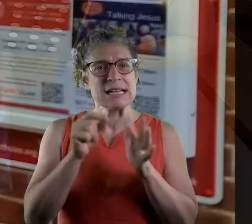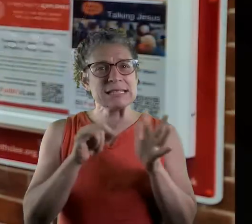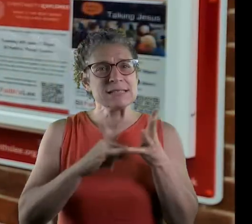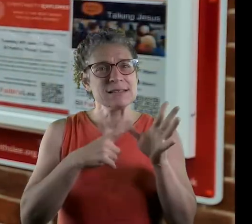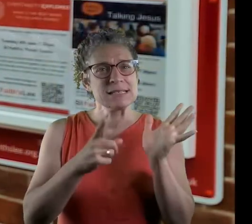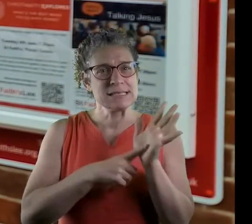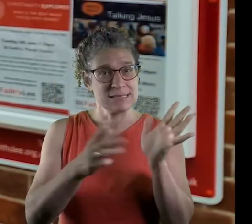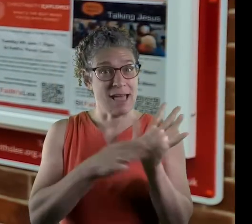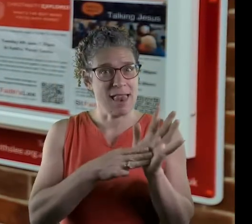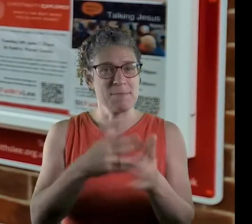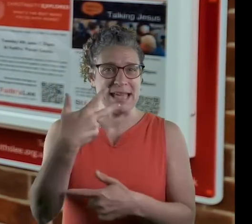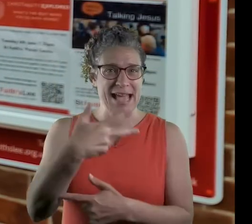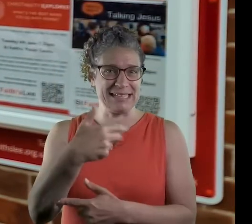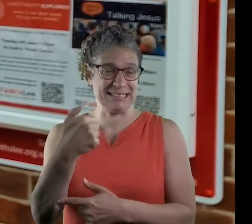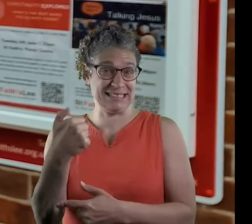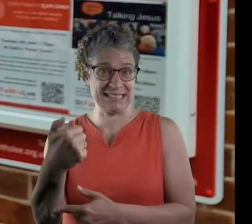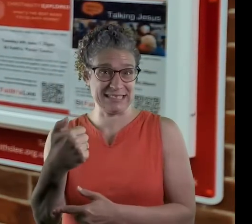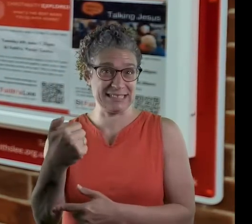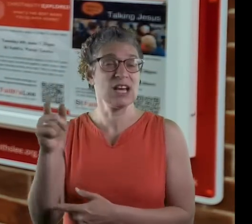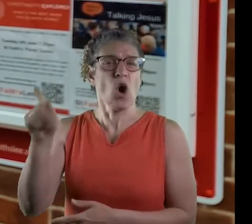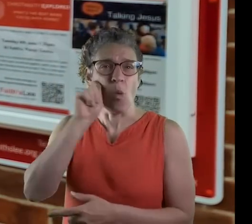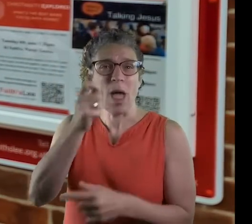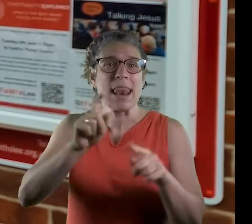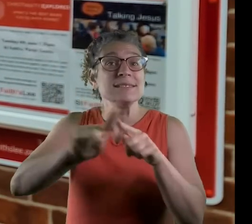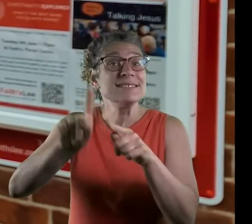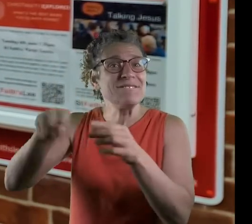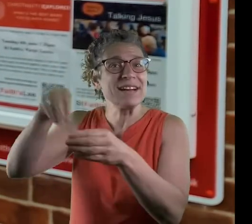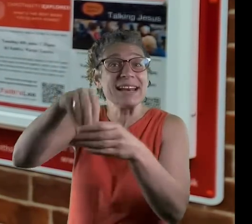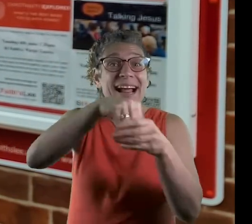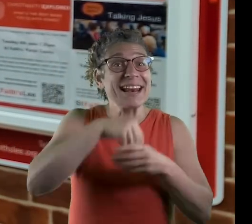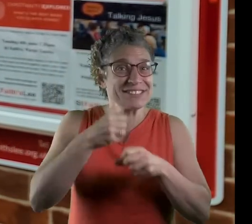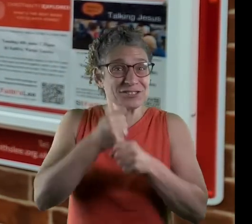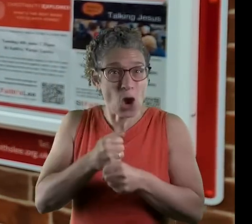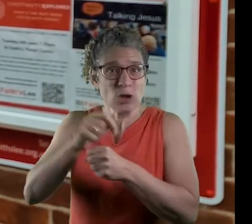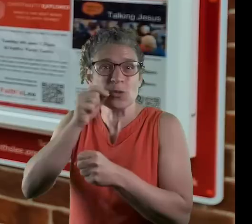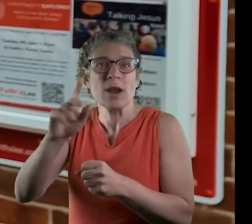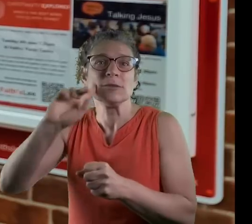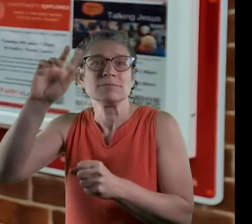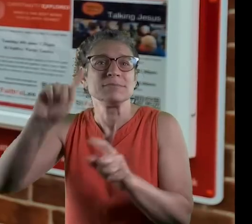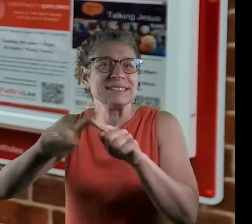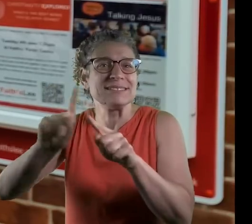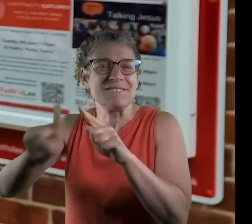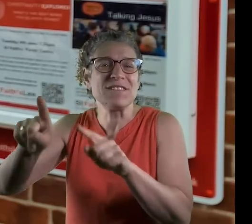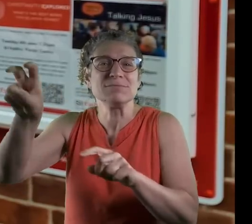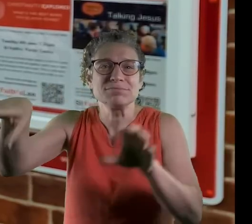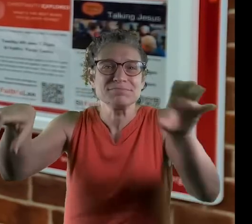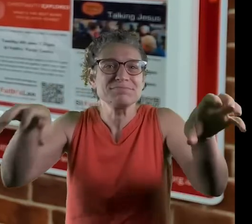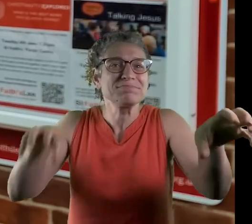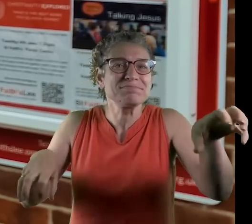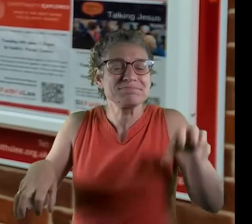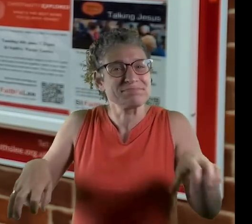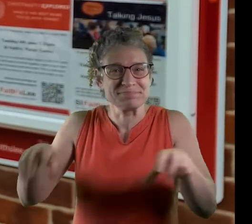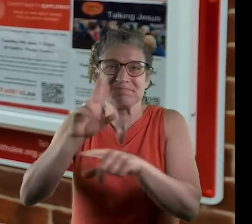Our psalm today is Psalm 86, which will be led by various members of the St. Faith's community from